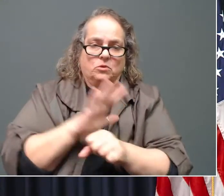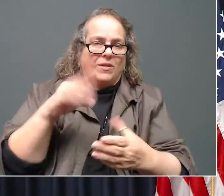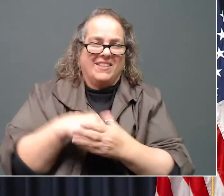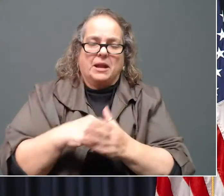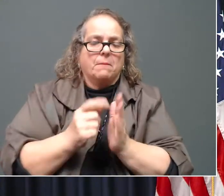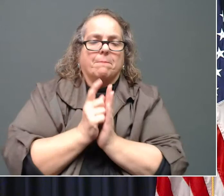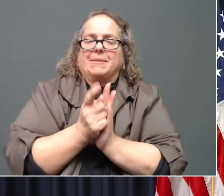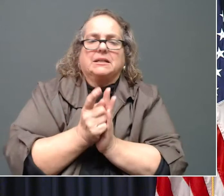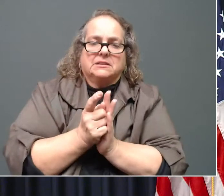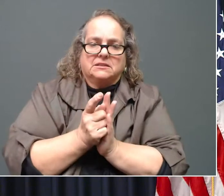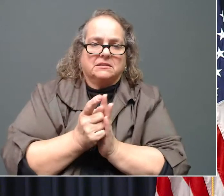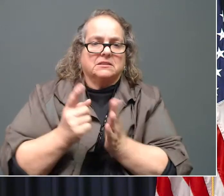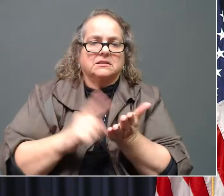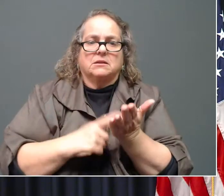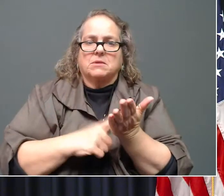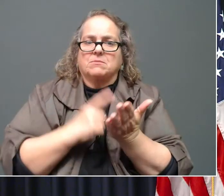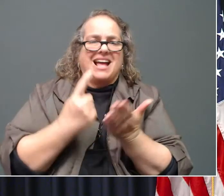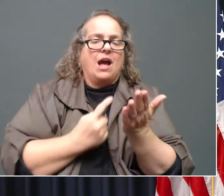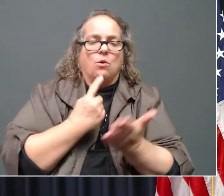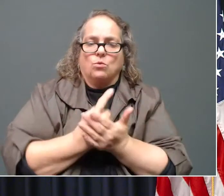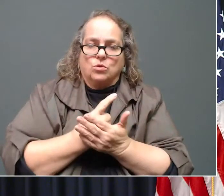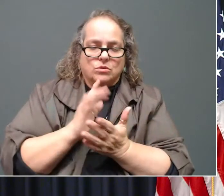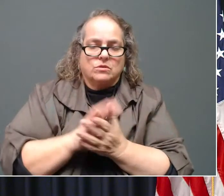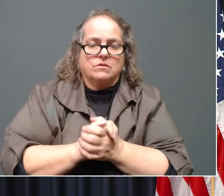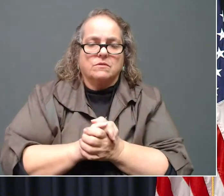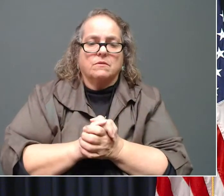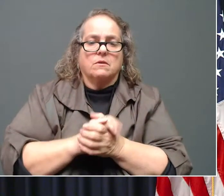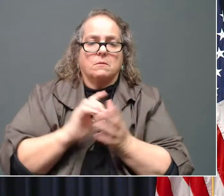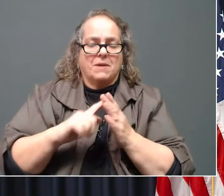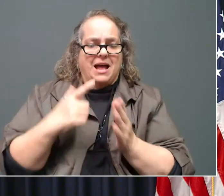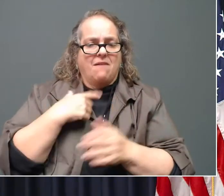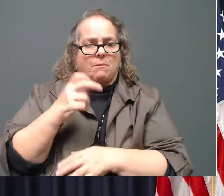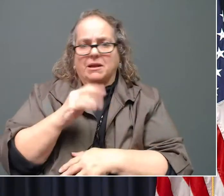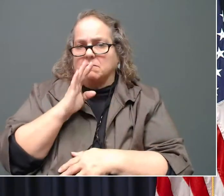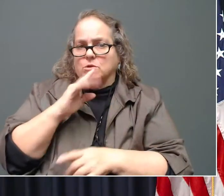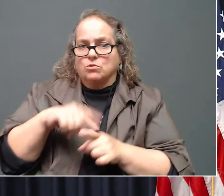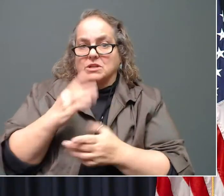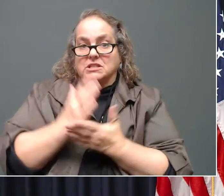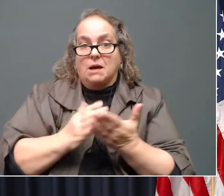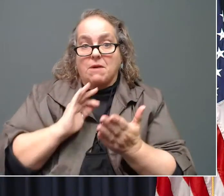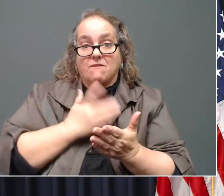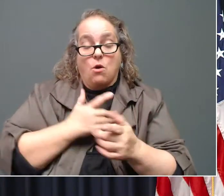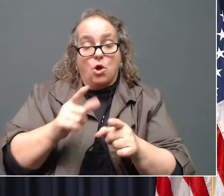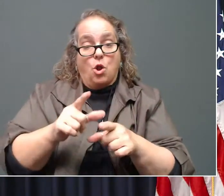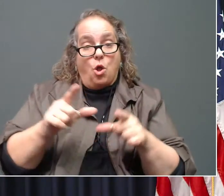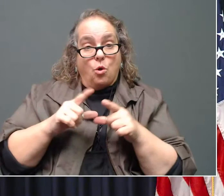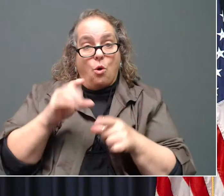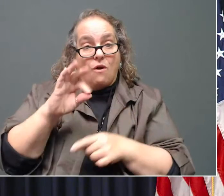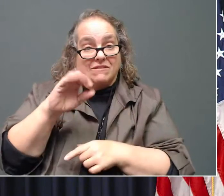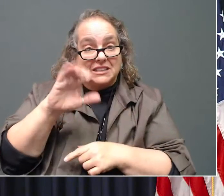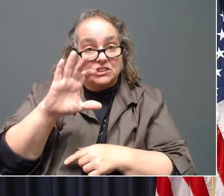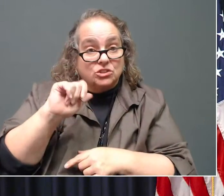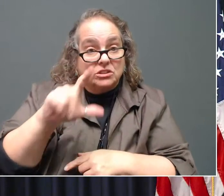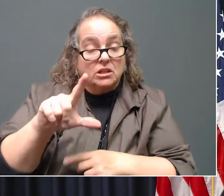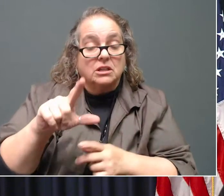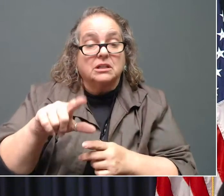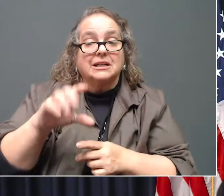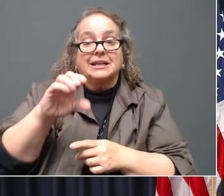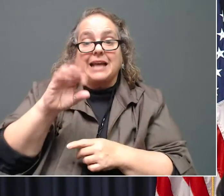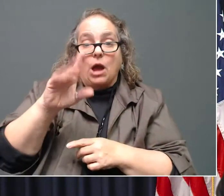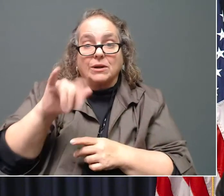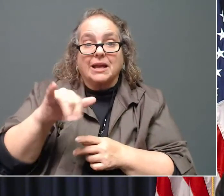sometimes hours. But I've been speaking to some of our local officials, county commissioners, city commissioners, and they've